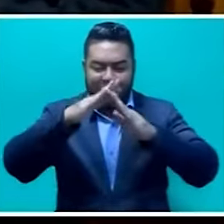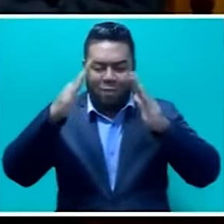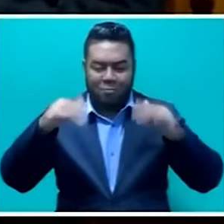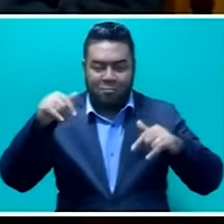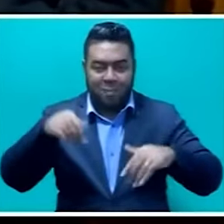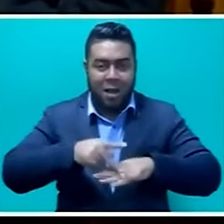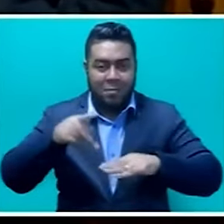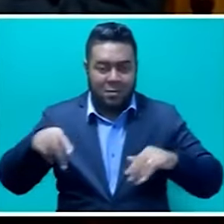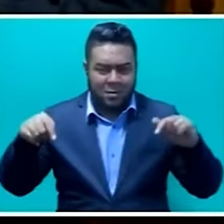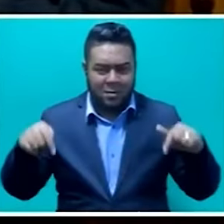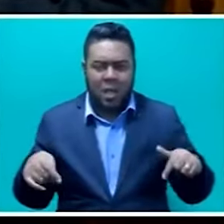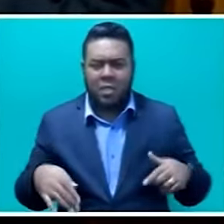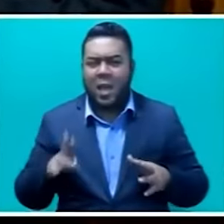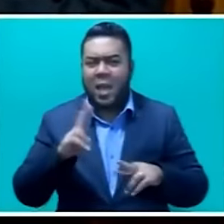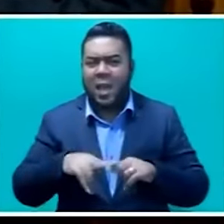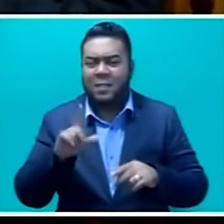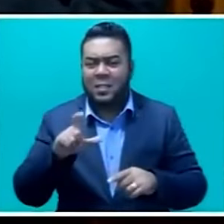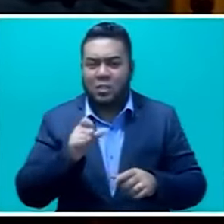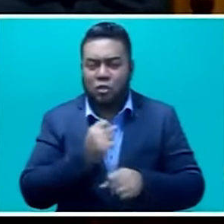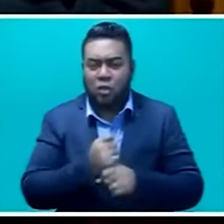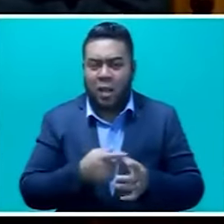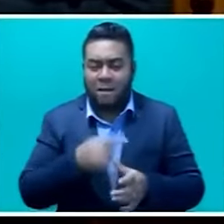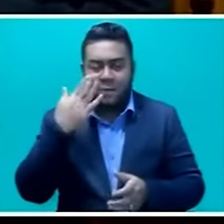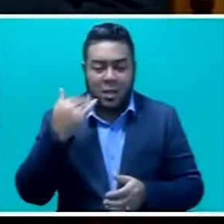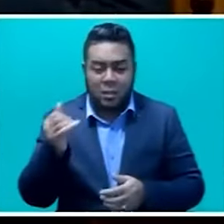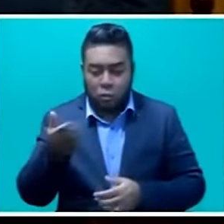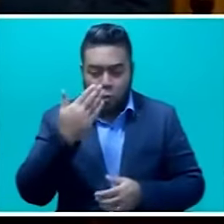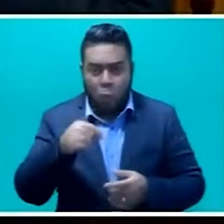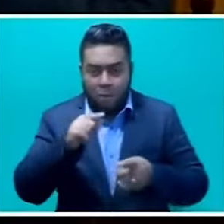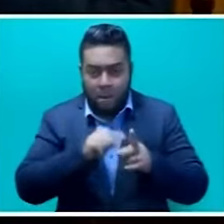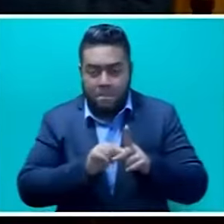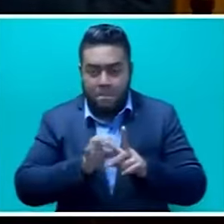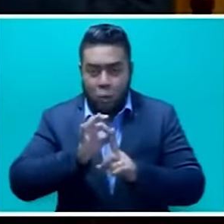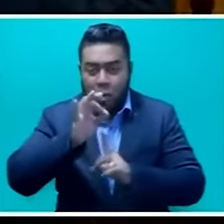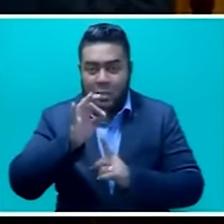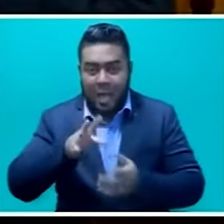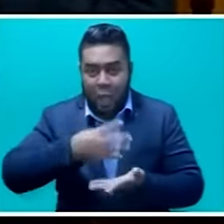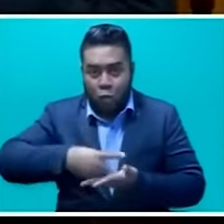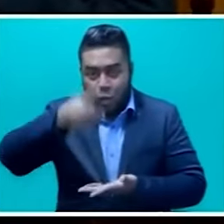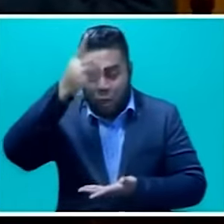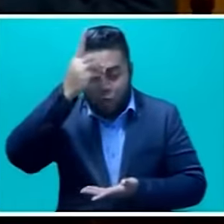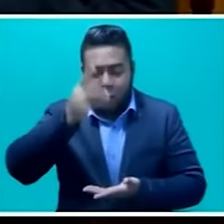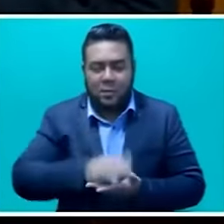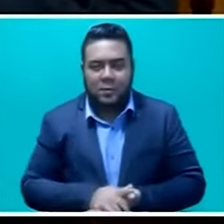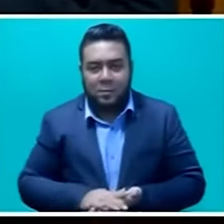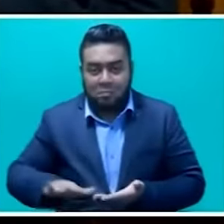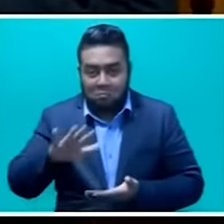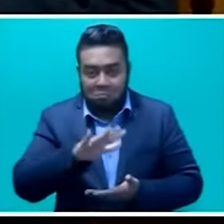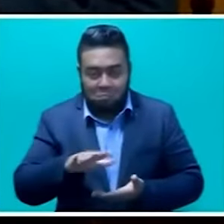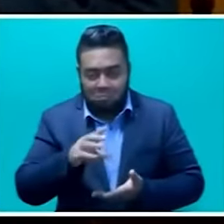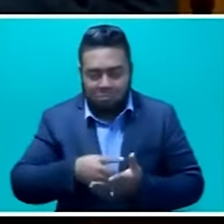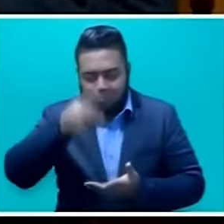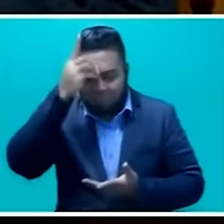The FCGA findings reveal that despite notable progress in some areas, such as education, critical